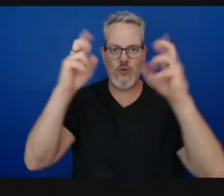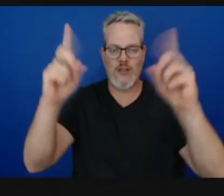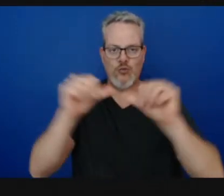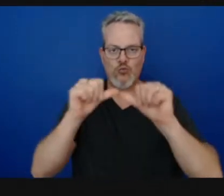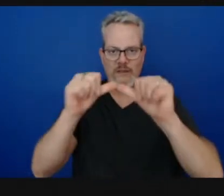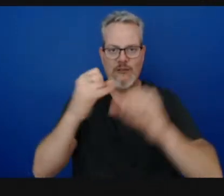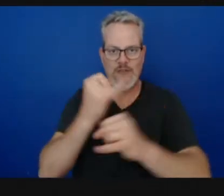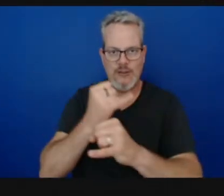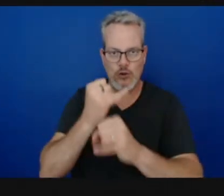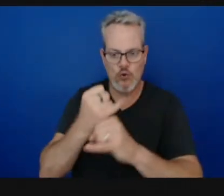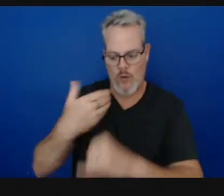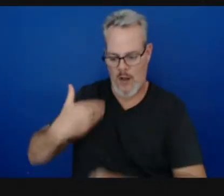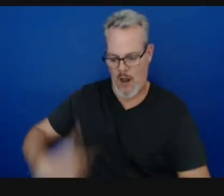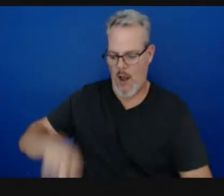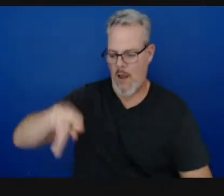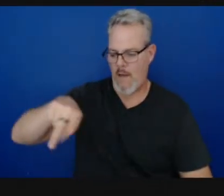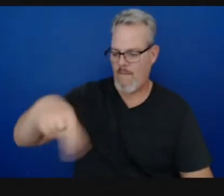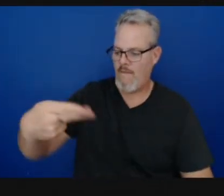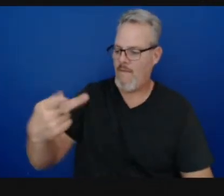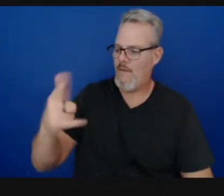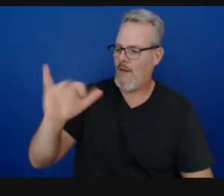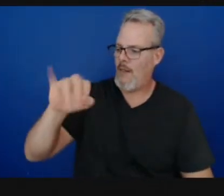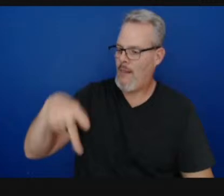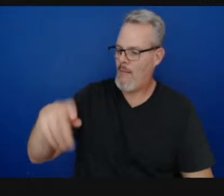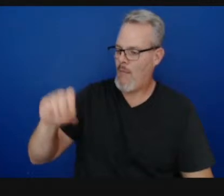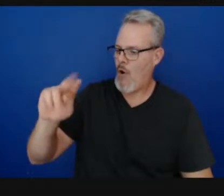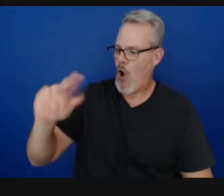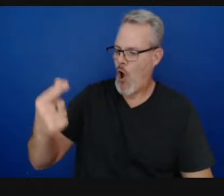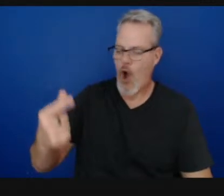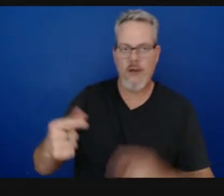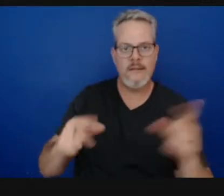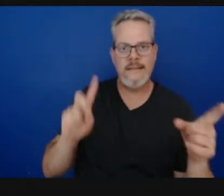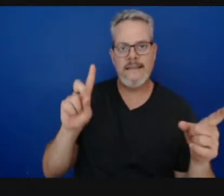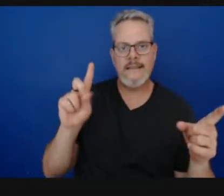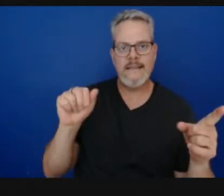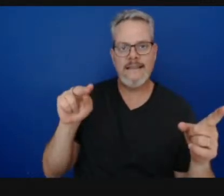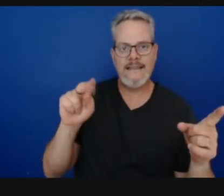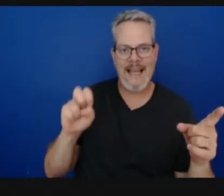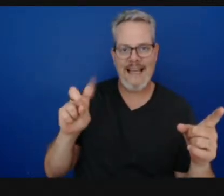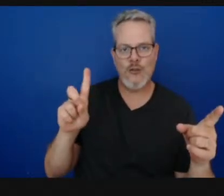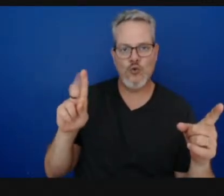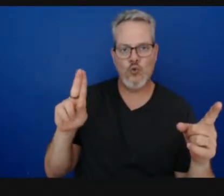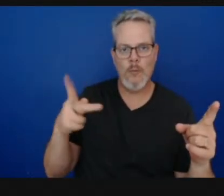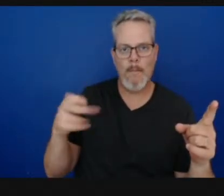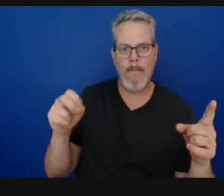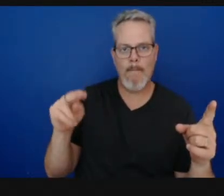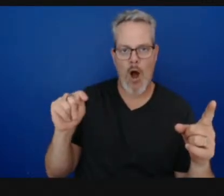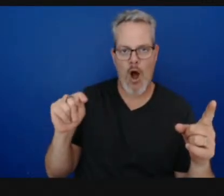Dane DuPont, Daniel and Carrie. Mahalo, everybody.